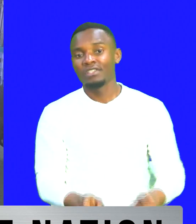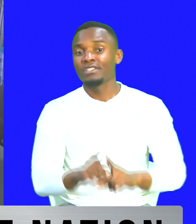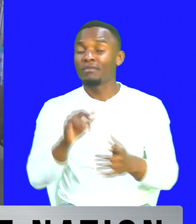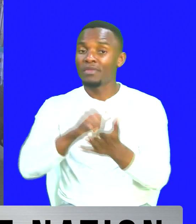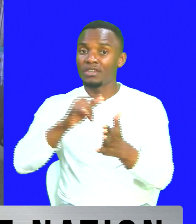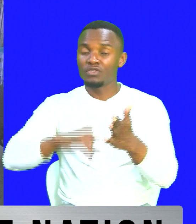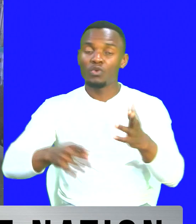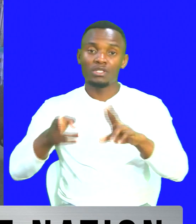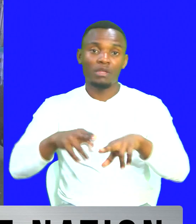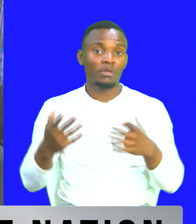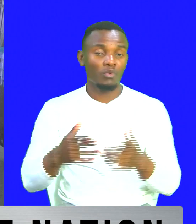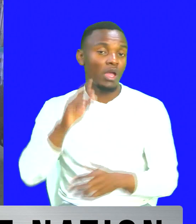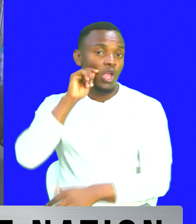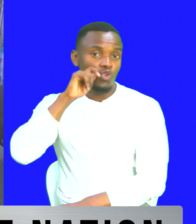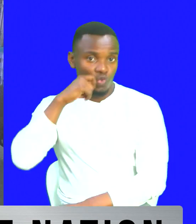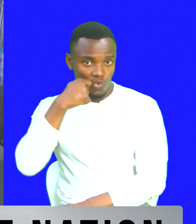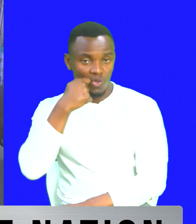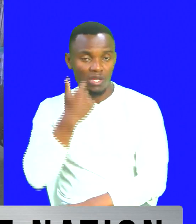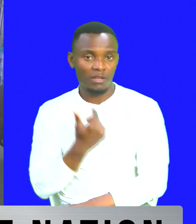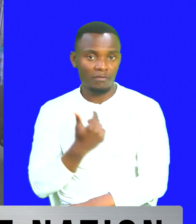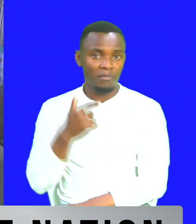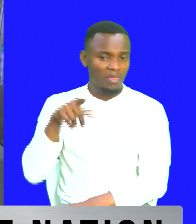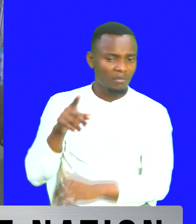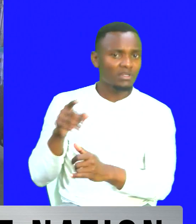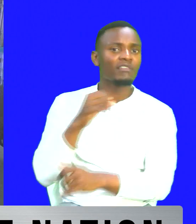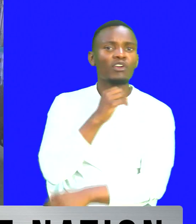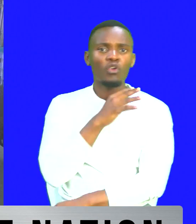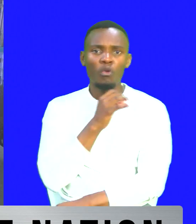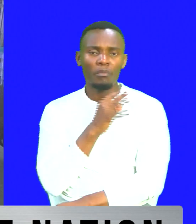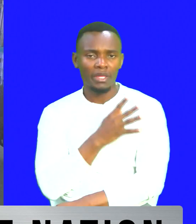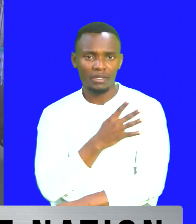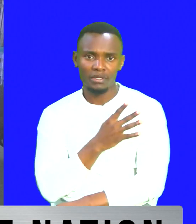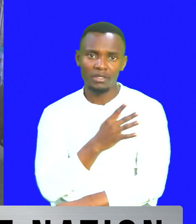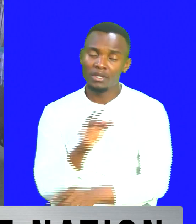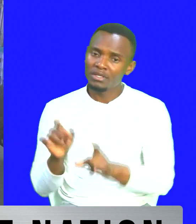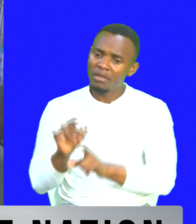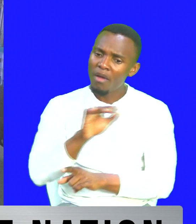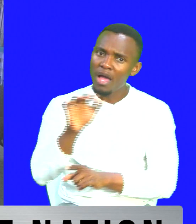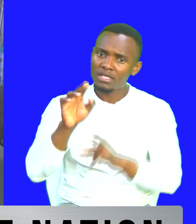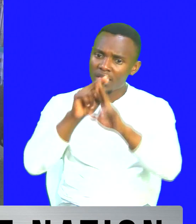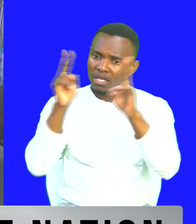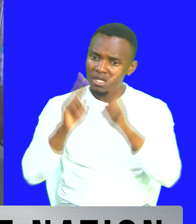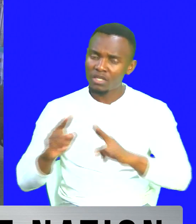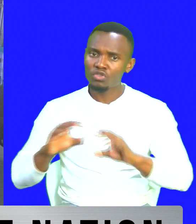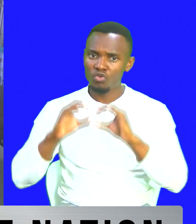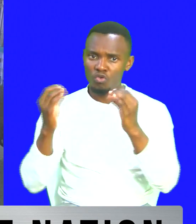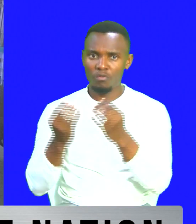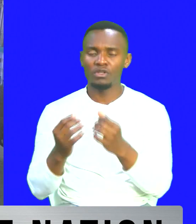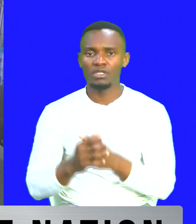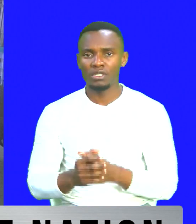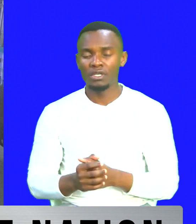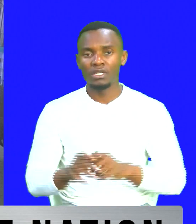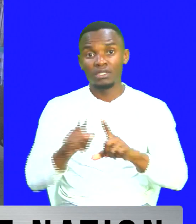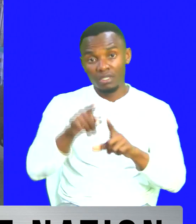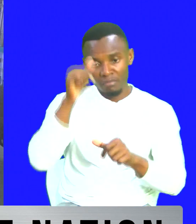in Ukraine, by the way. Yeah. Ukraine is crying. By the time you calling out to the international community to help. If you